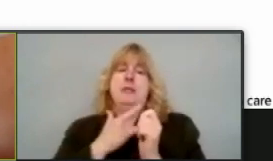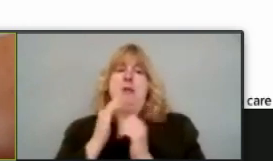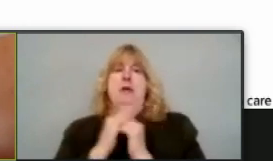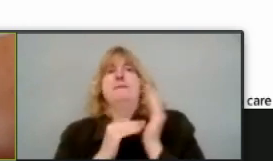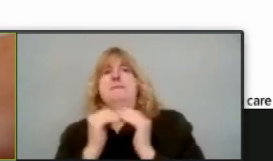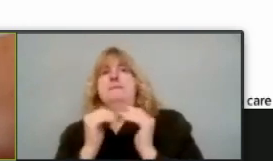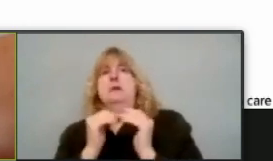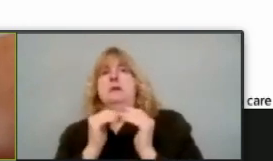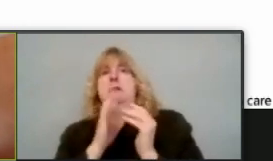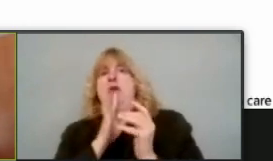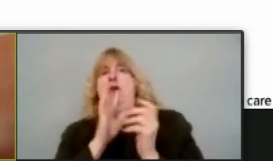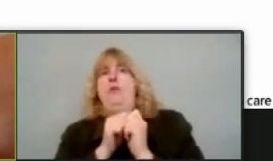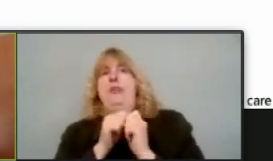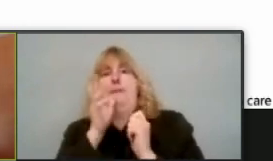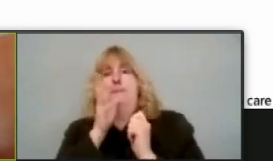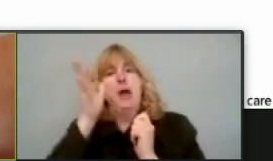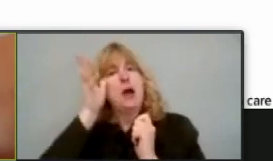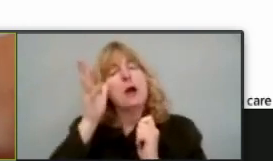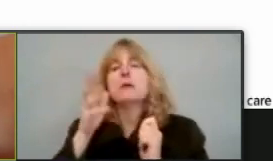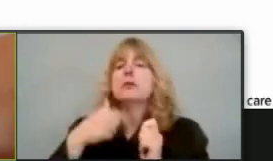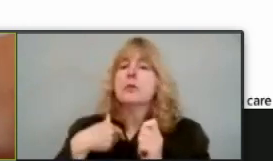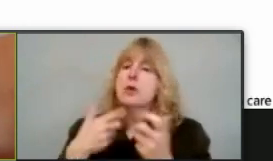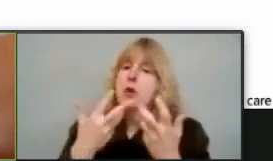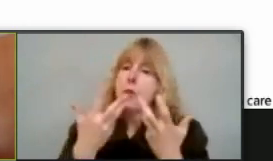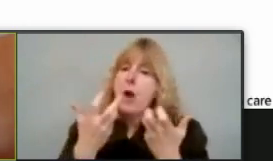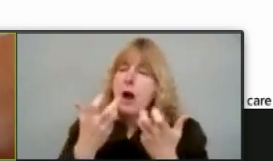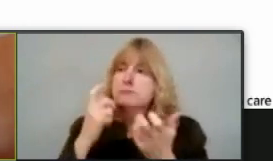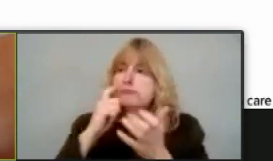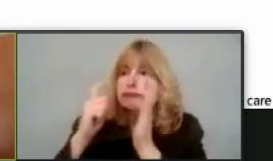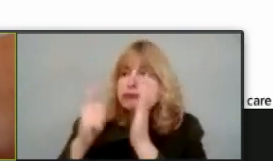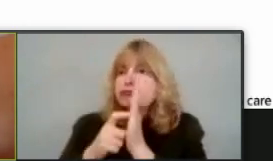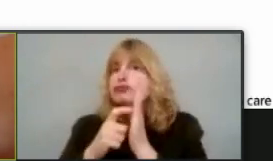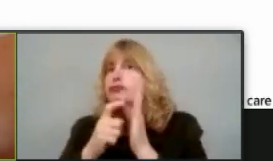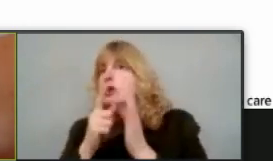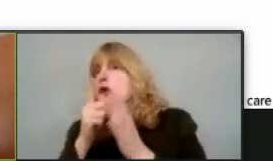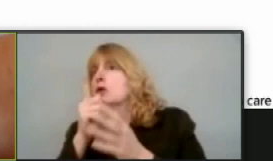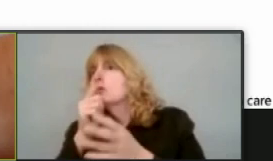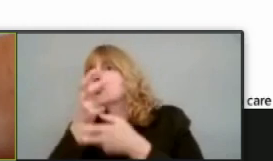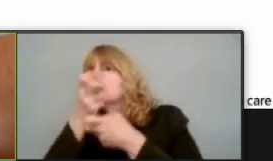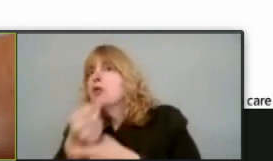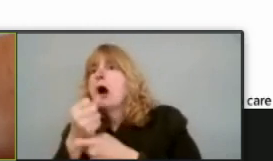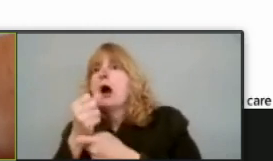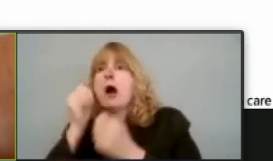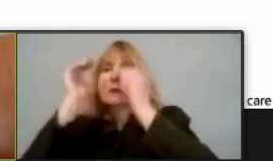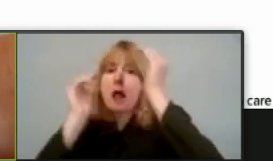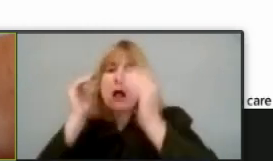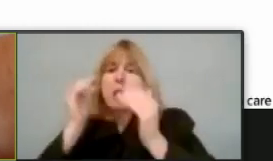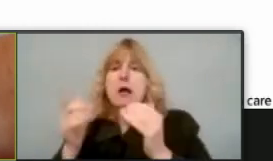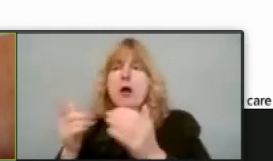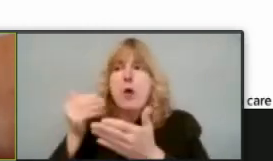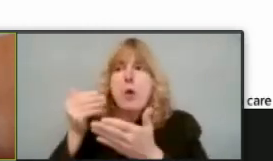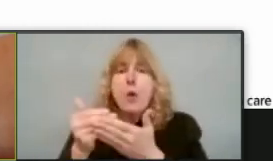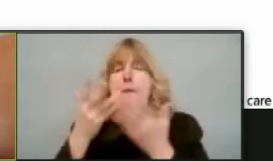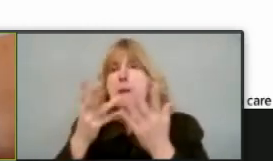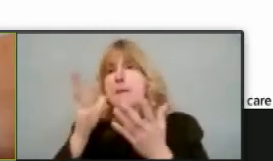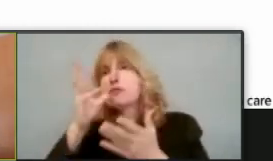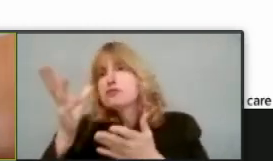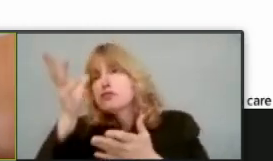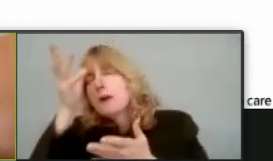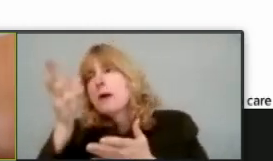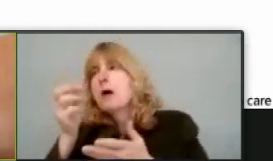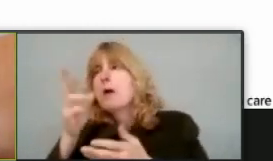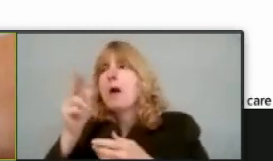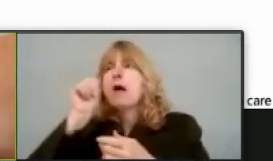parent. So we also really want to identify a trusted adult that we're close with, maybe a grandparent, an aunt or uncle,